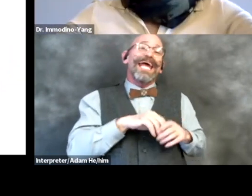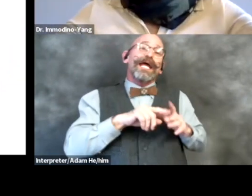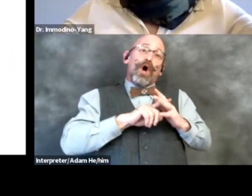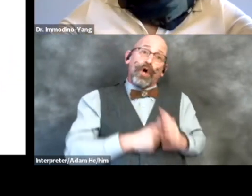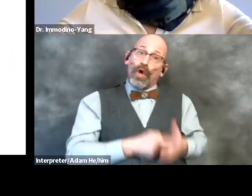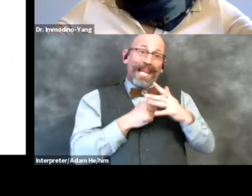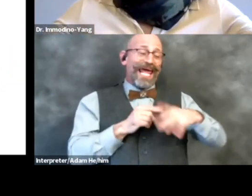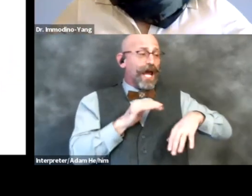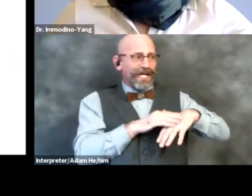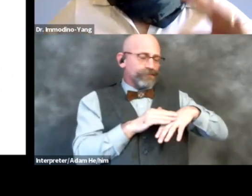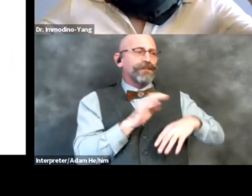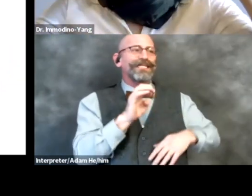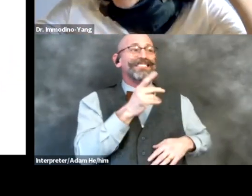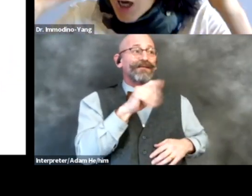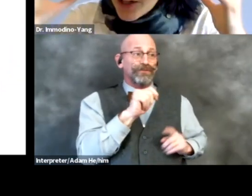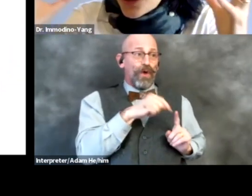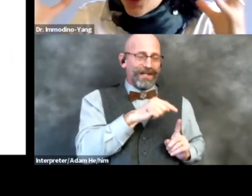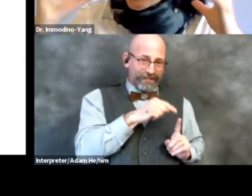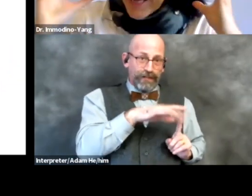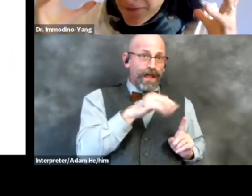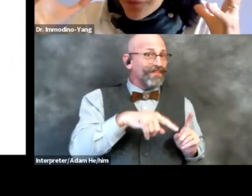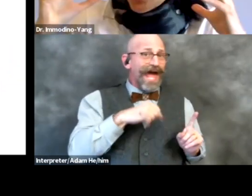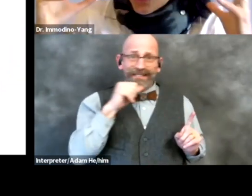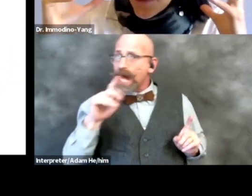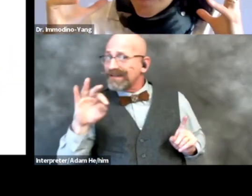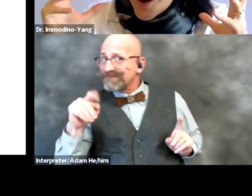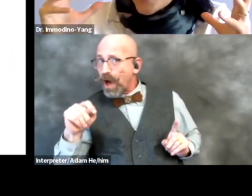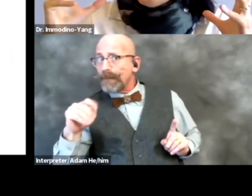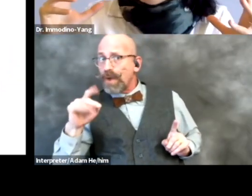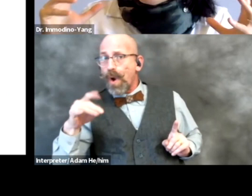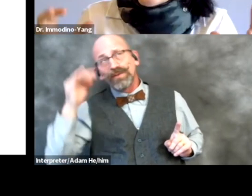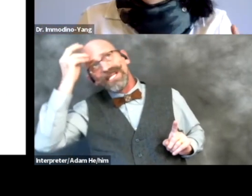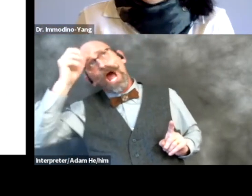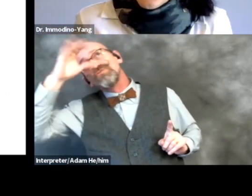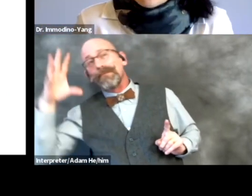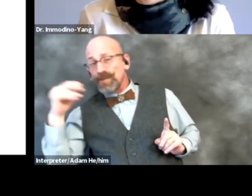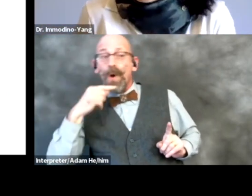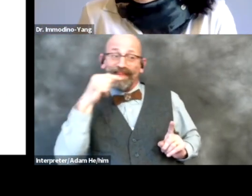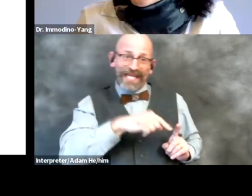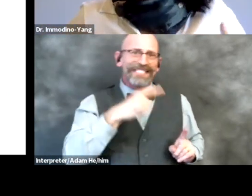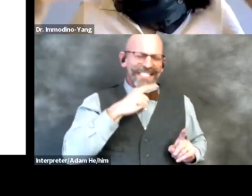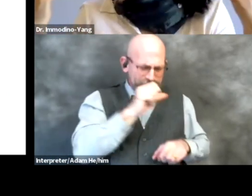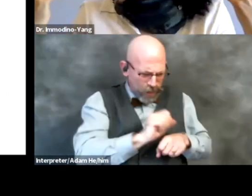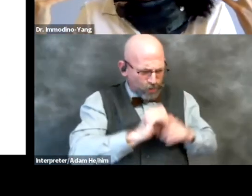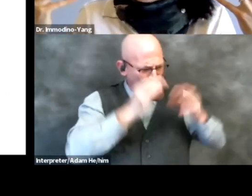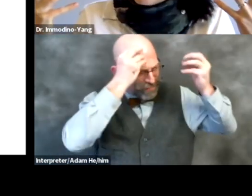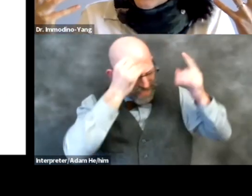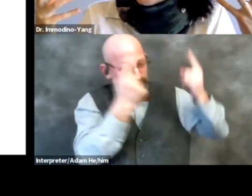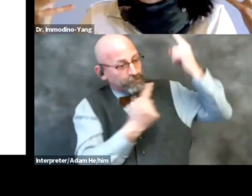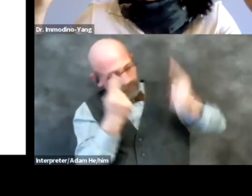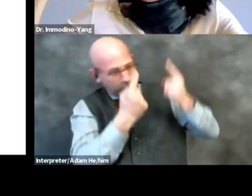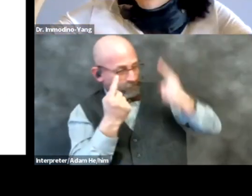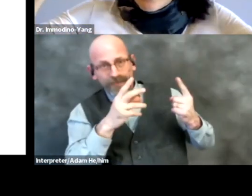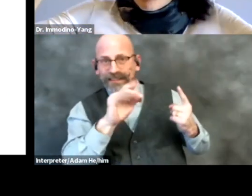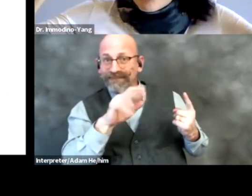a daydream default mode. This is a like concerted effort default mode, right? So that the executive control network comes